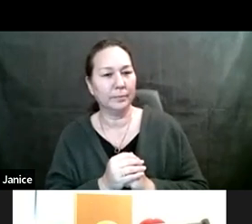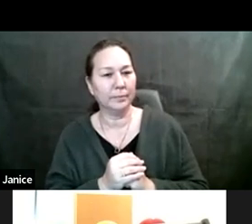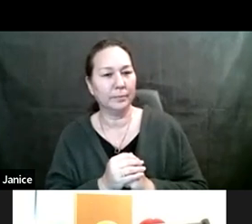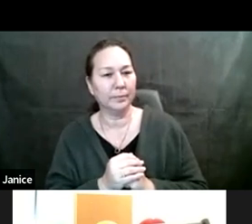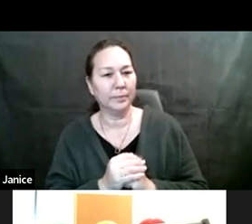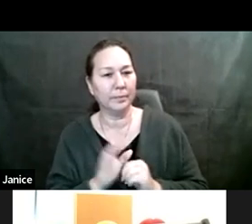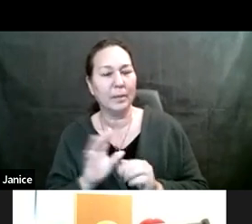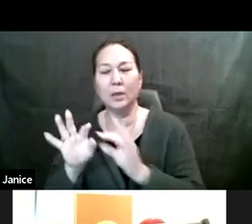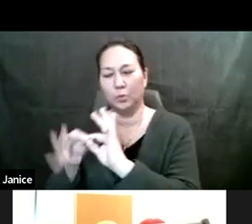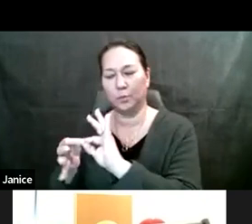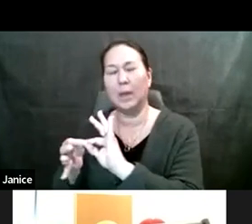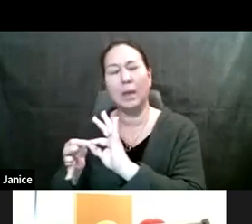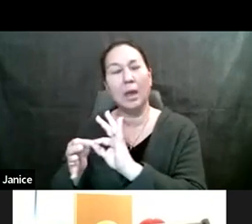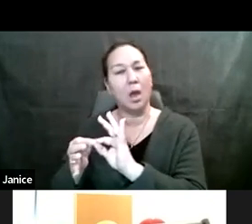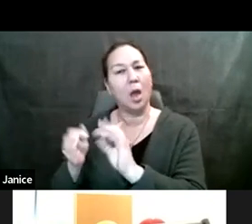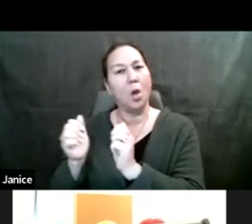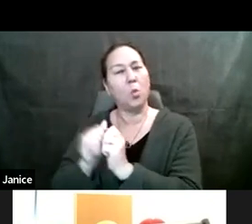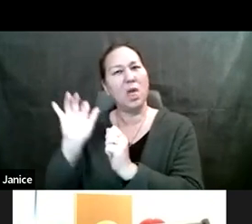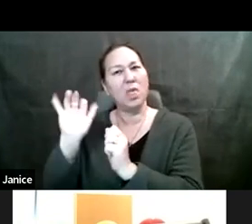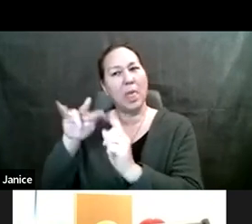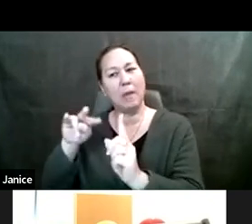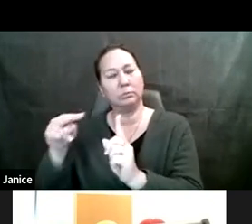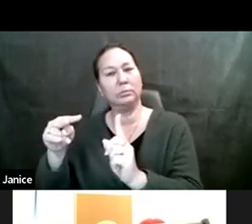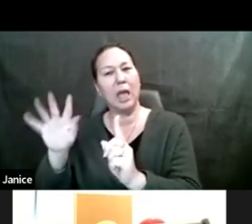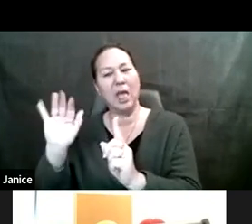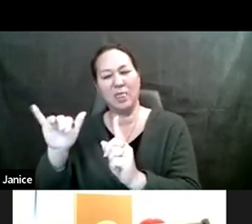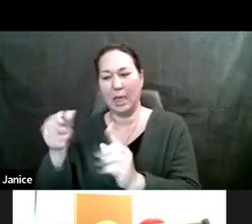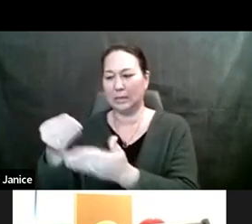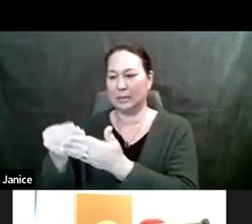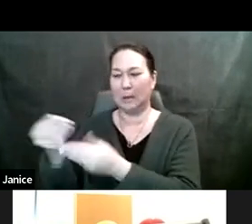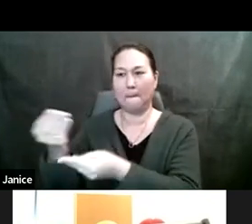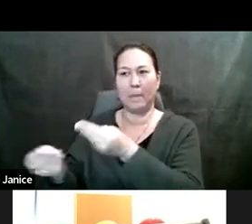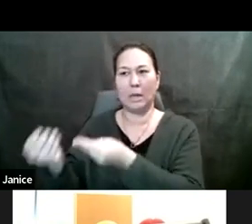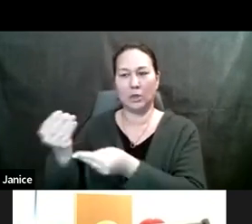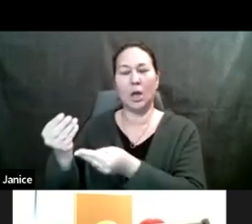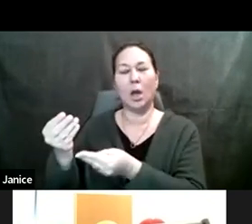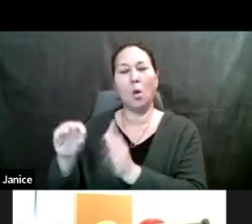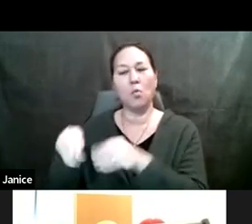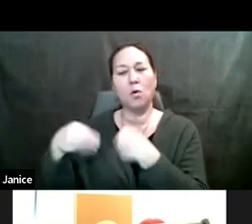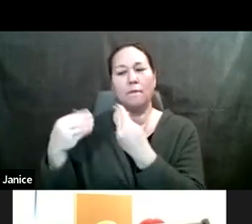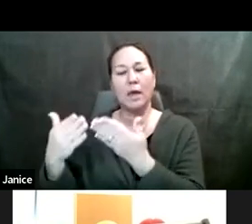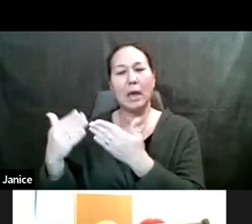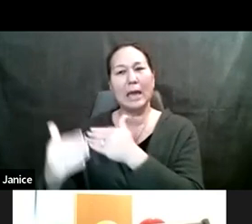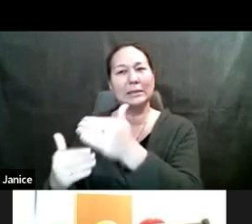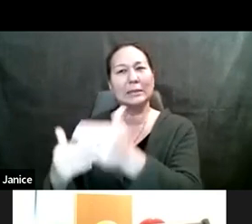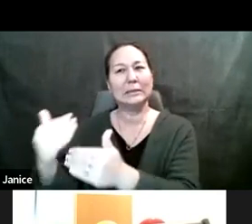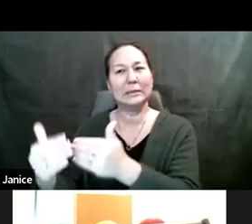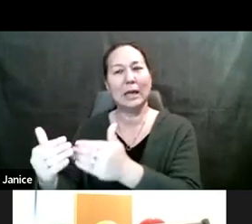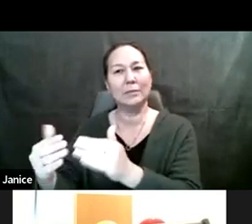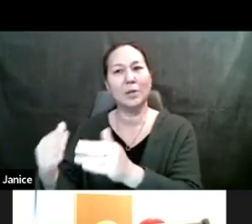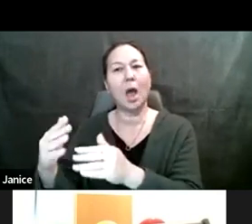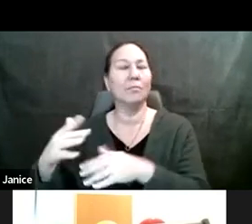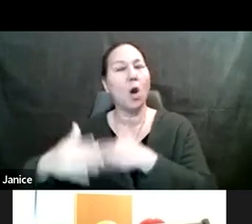in that sense I think that this budget presents steps of progress that I can highlight